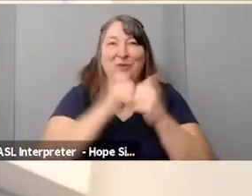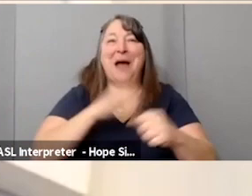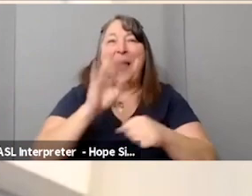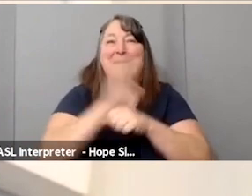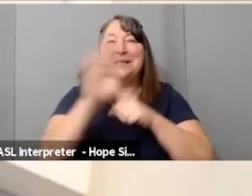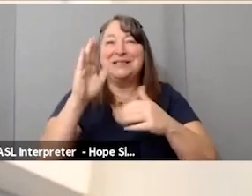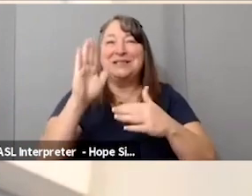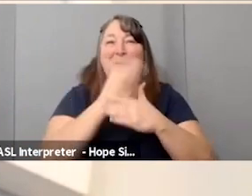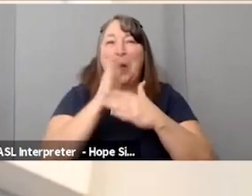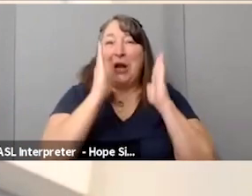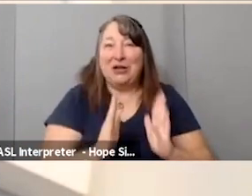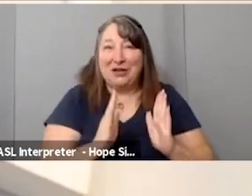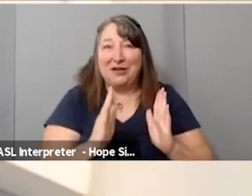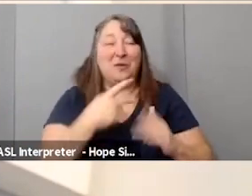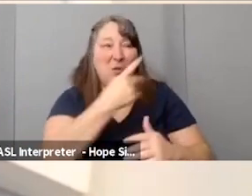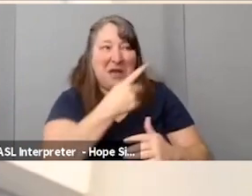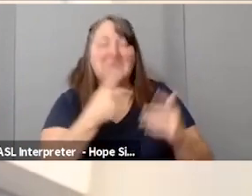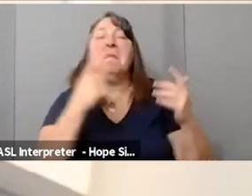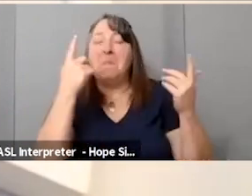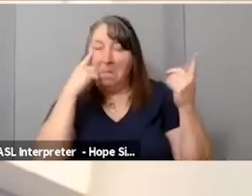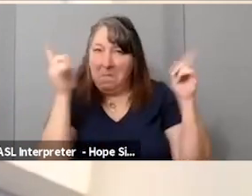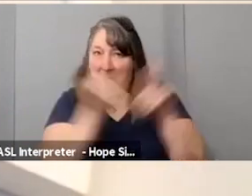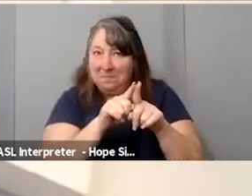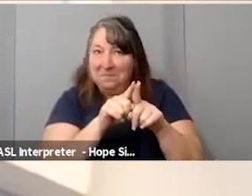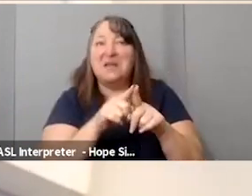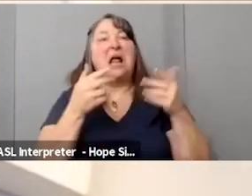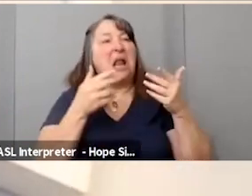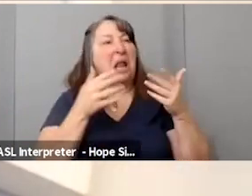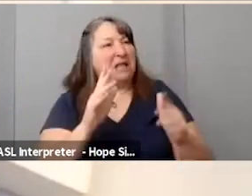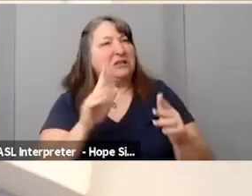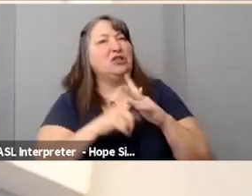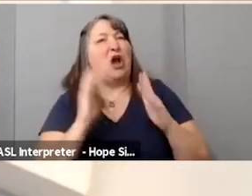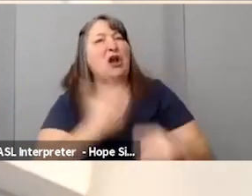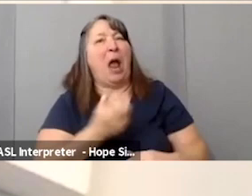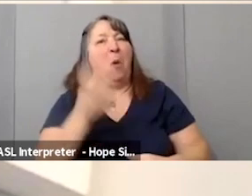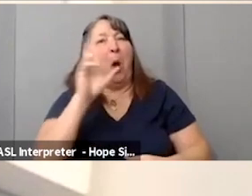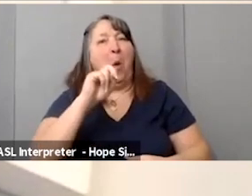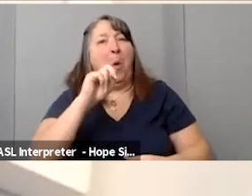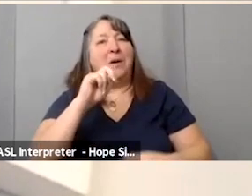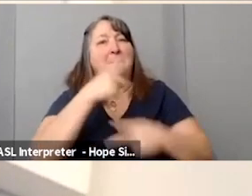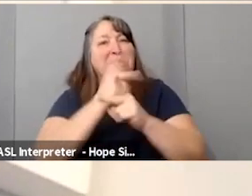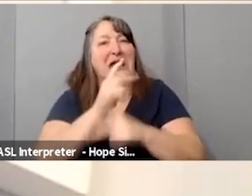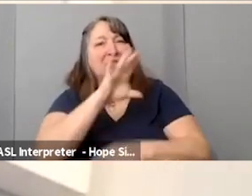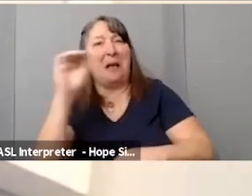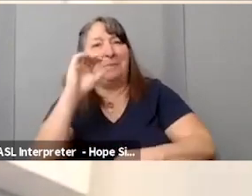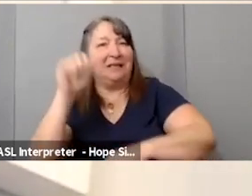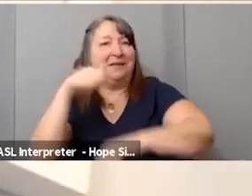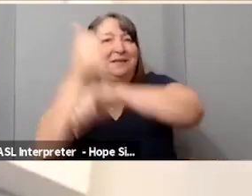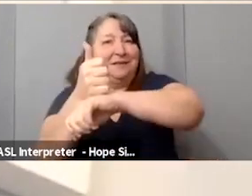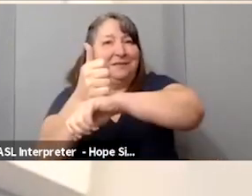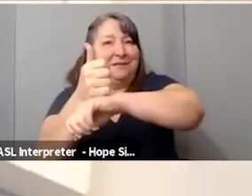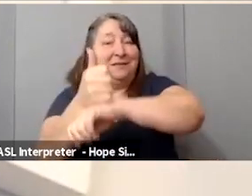of made those connections, then for us, it was, let's start our own thing. And people, because we